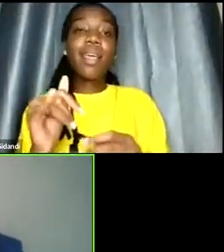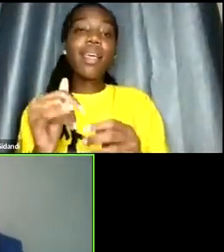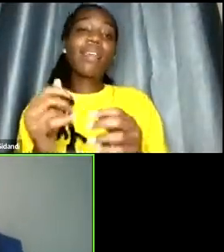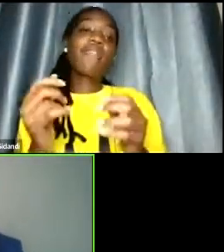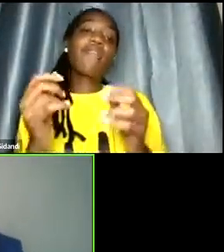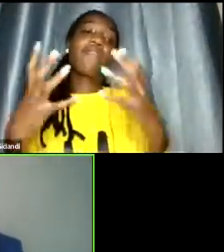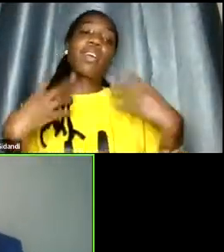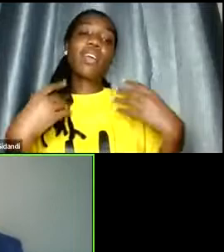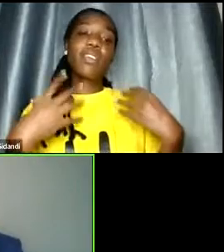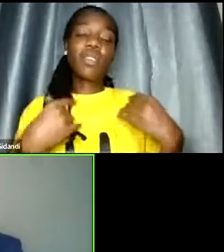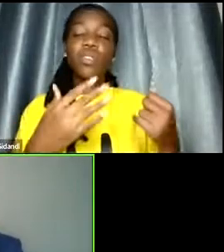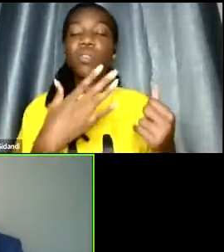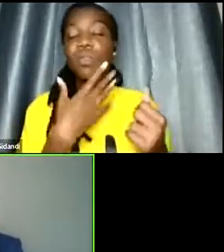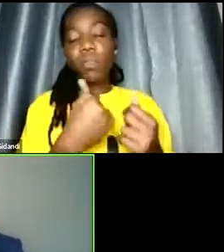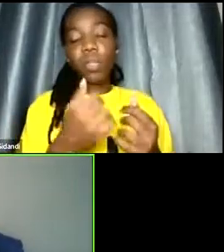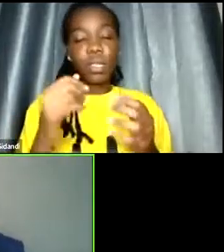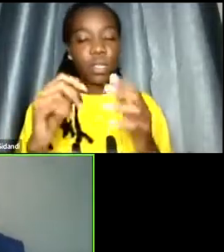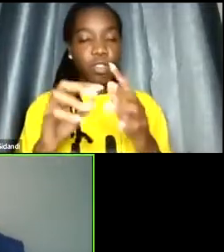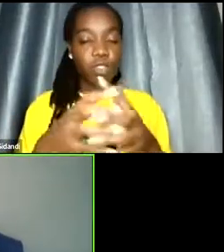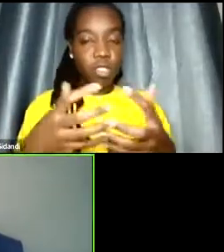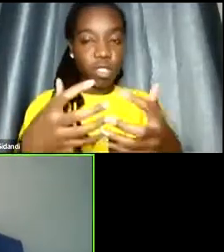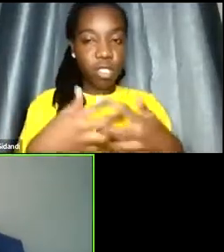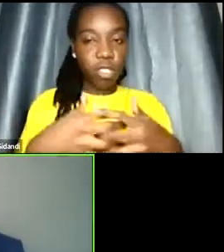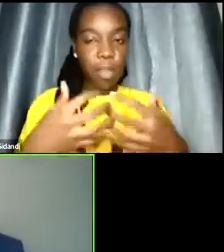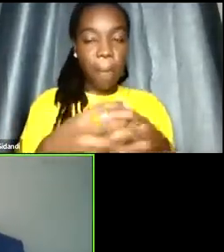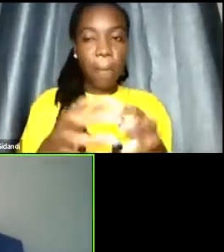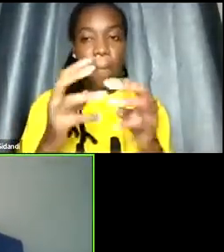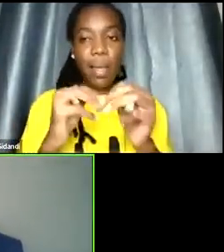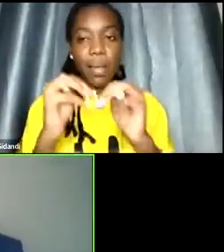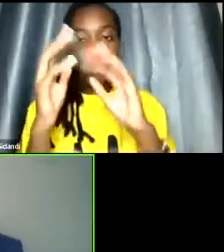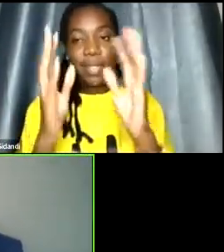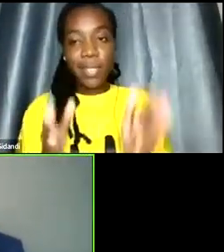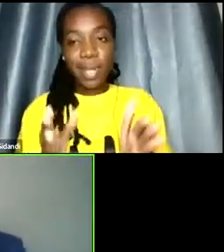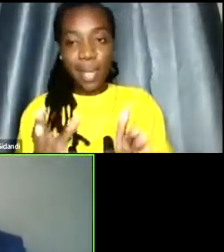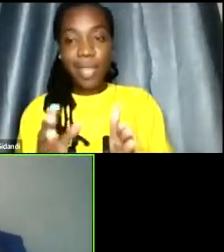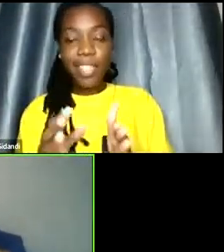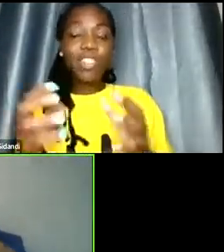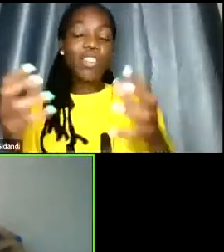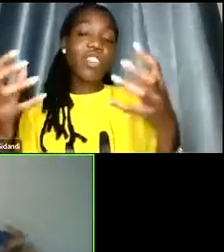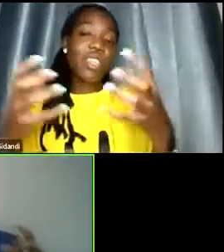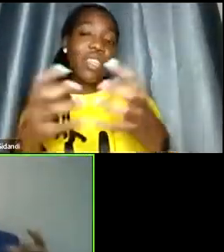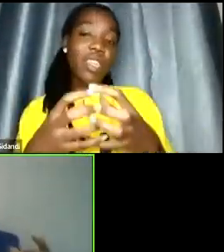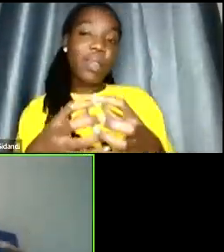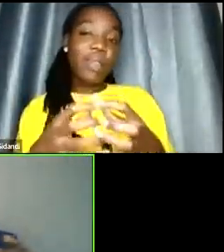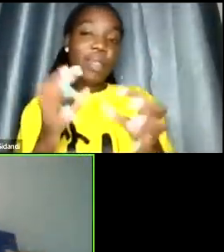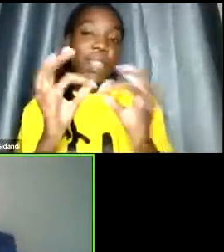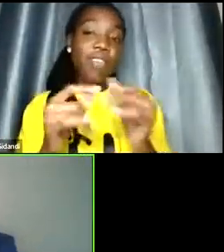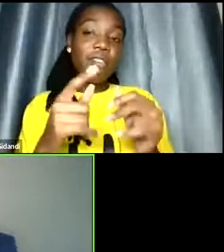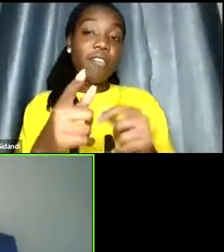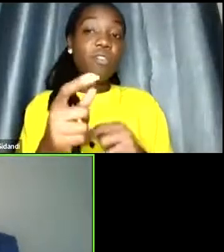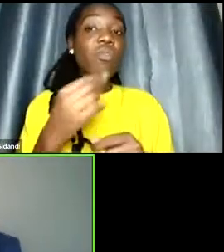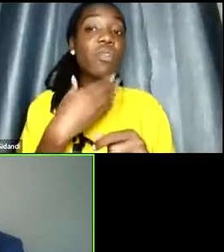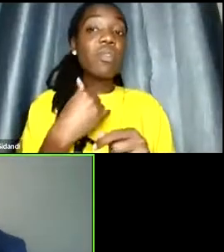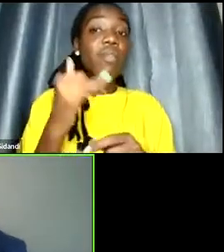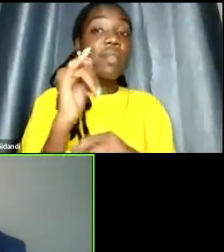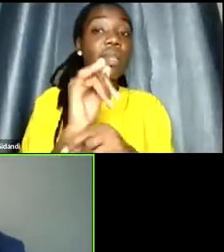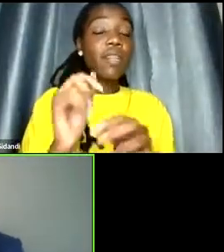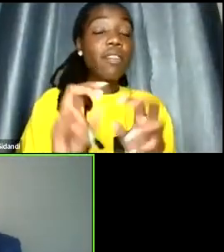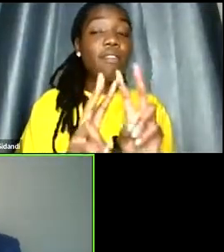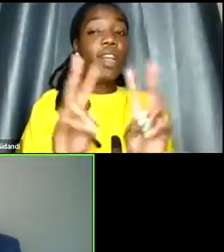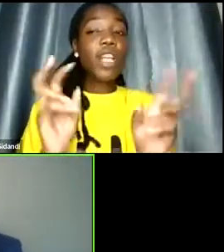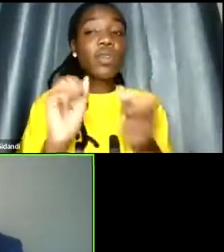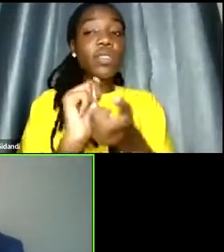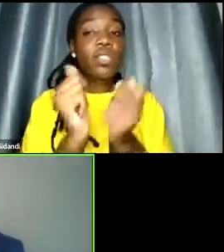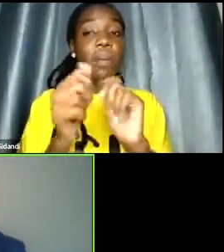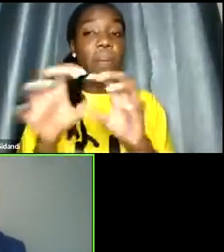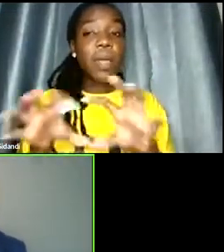engineers, production manager, supply management or supply chain management. The entire supply and value chain, marketing,